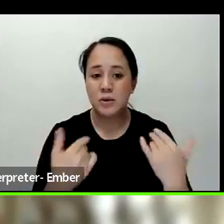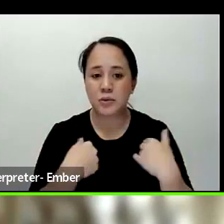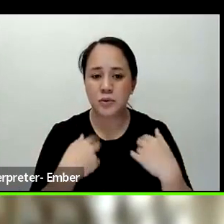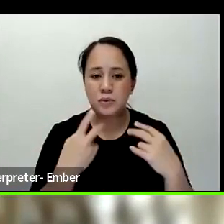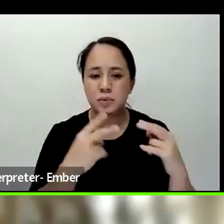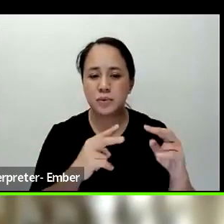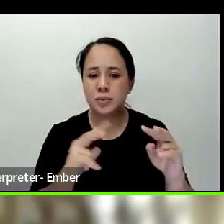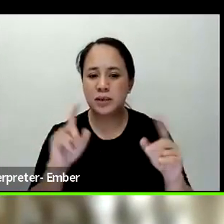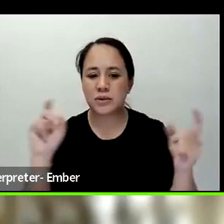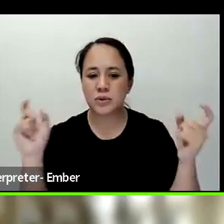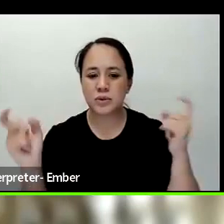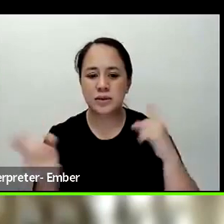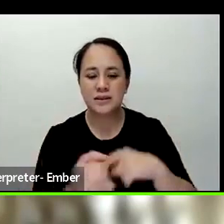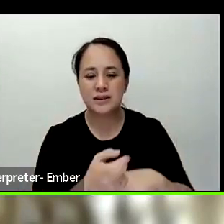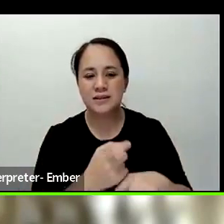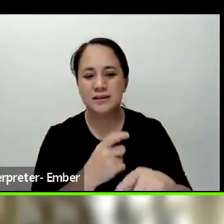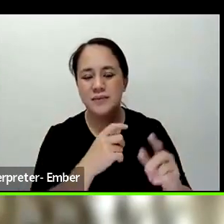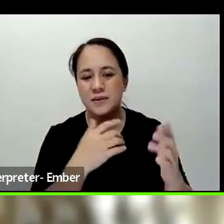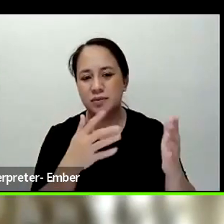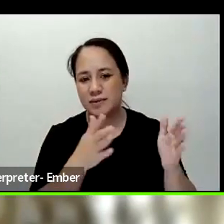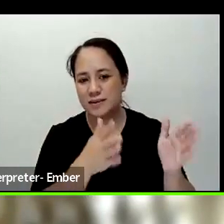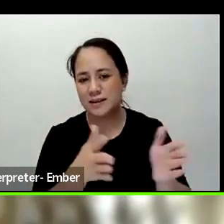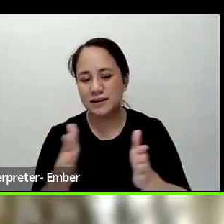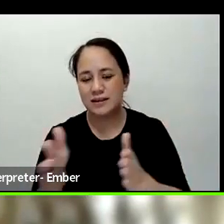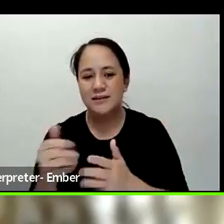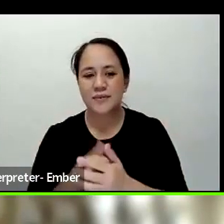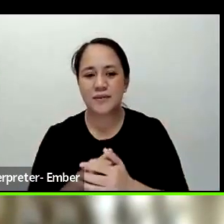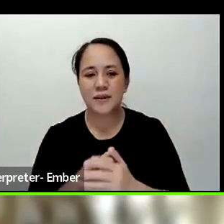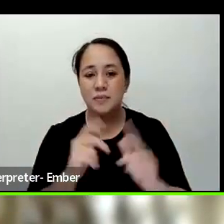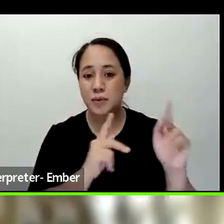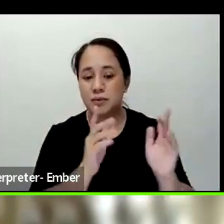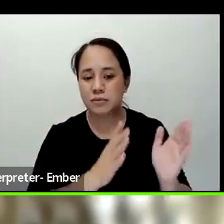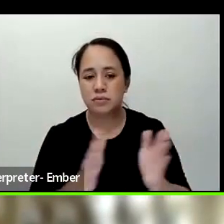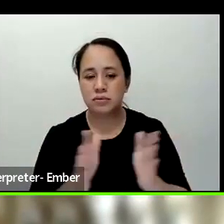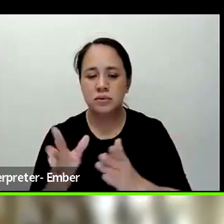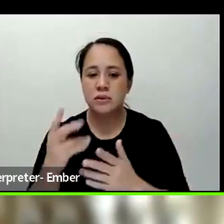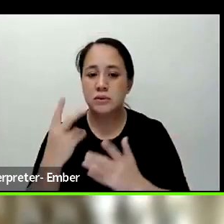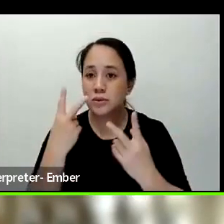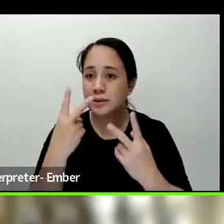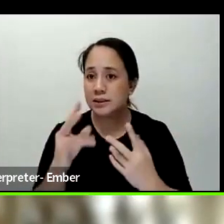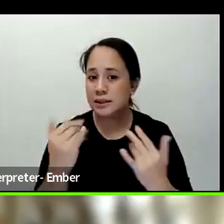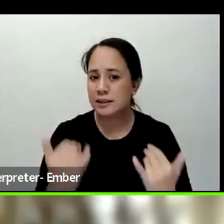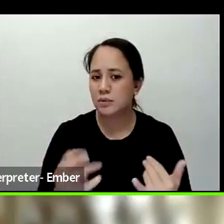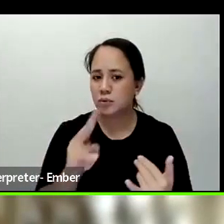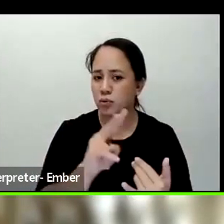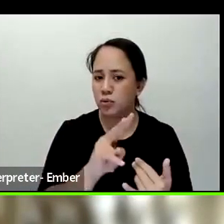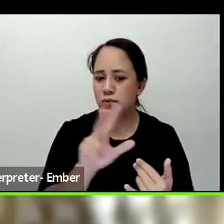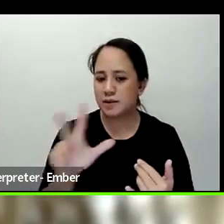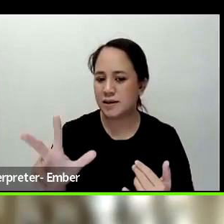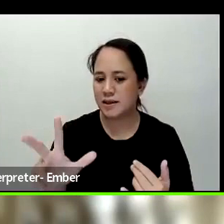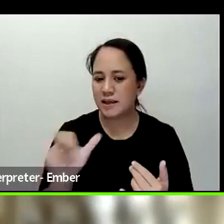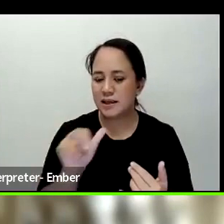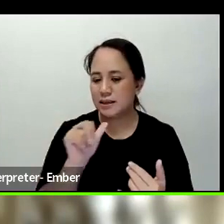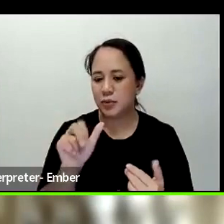the changing demographic trends. And what we saw today, it's just 2 of the 3. Hindi pa